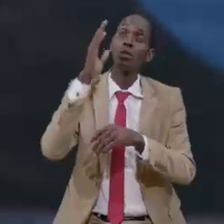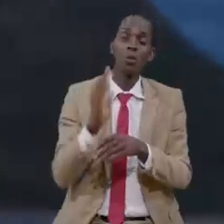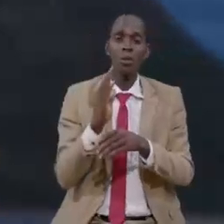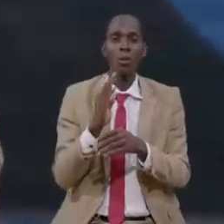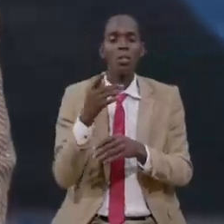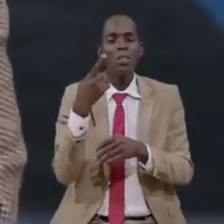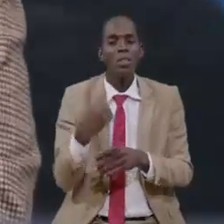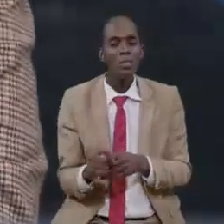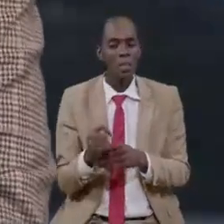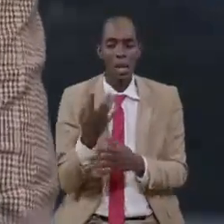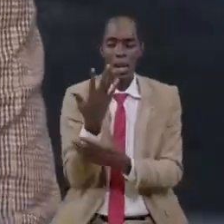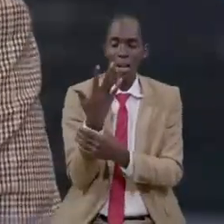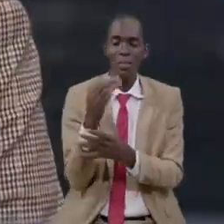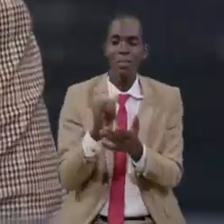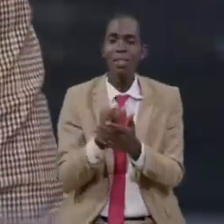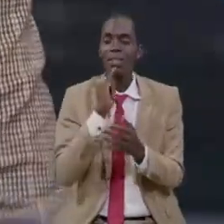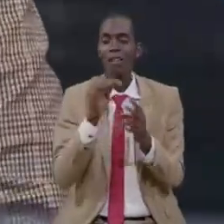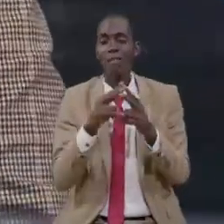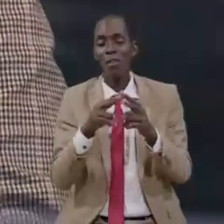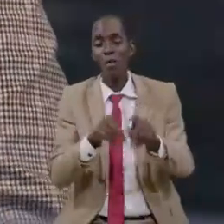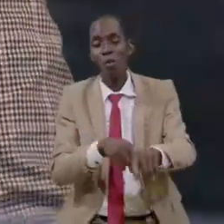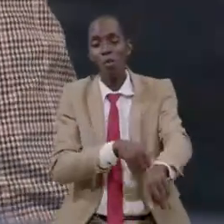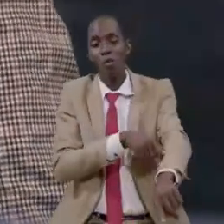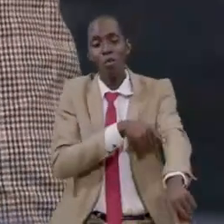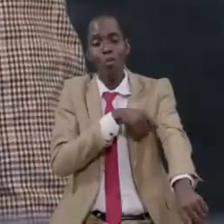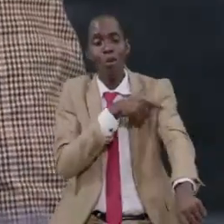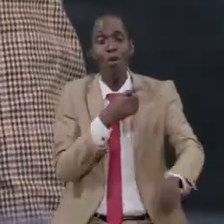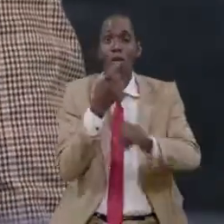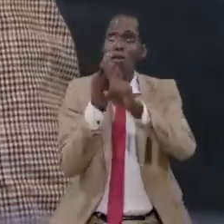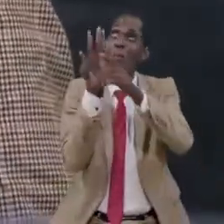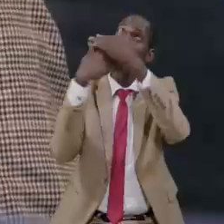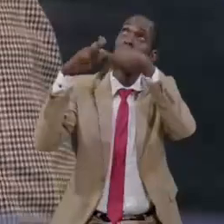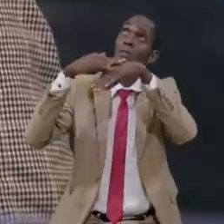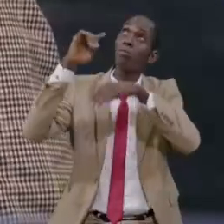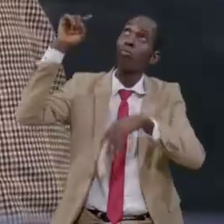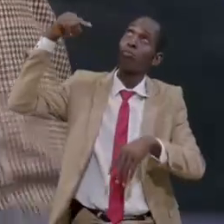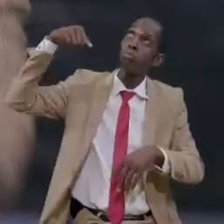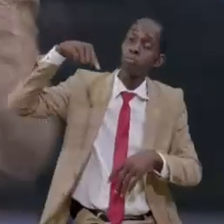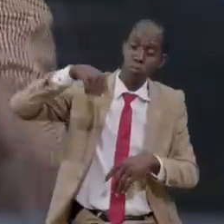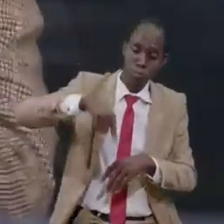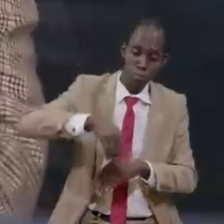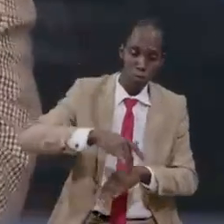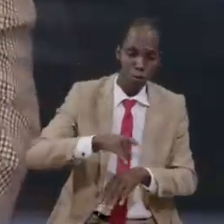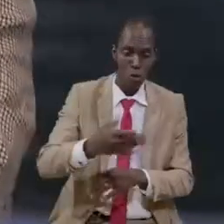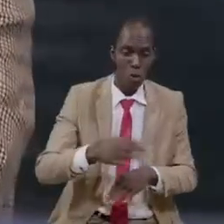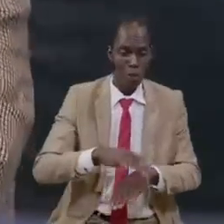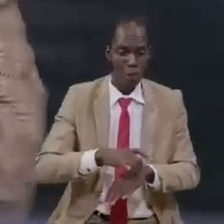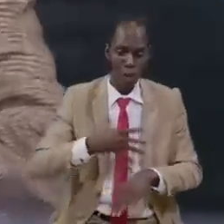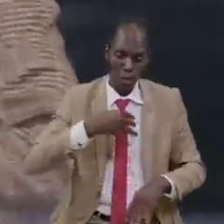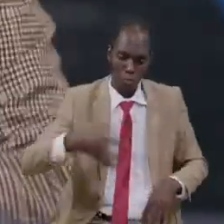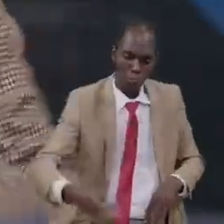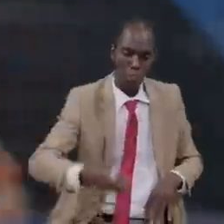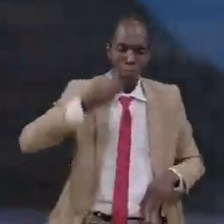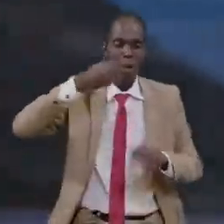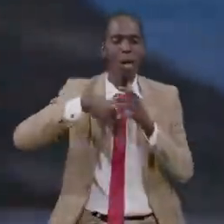long, it reaches from heaven to earth and pulls you out, and you are delivered, and